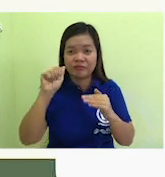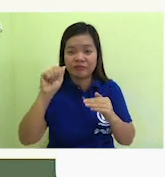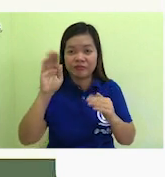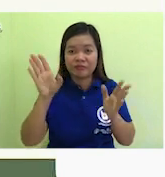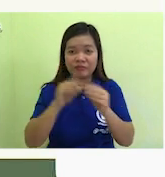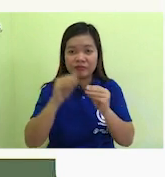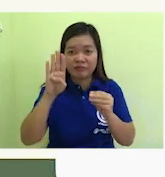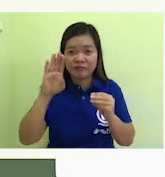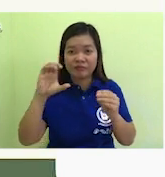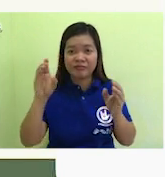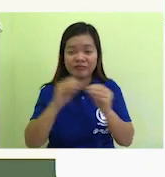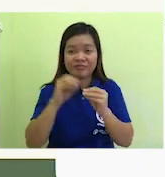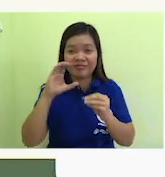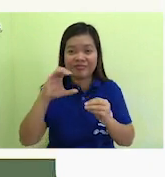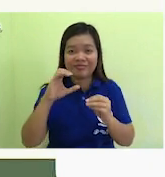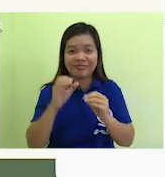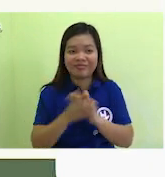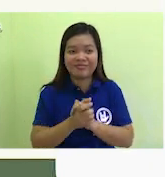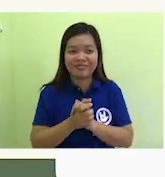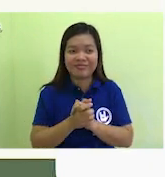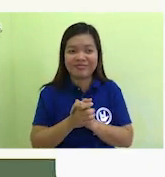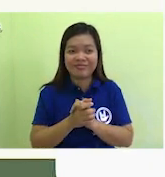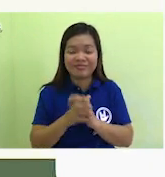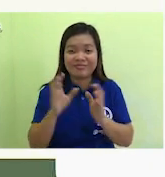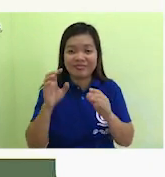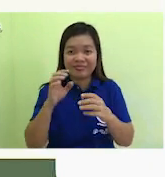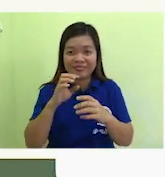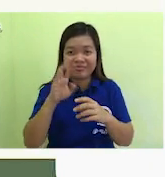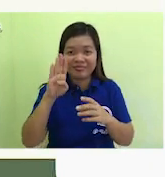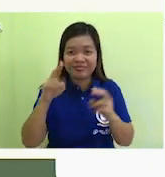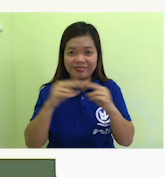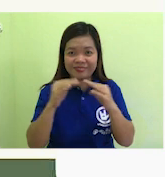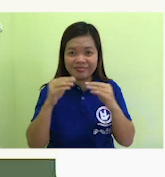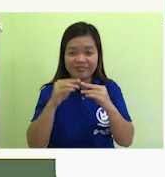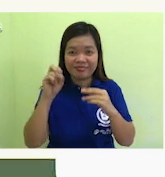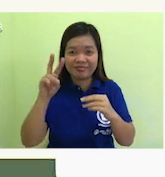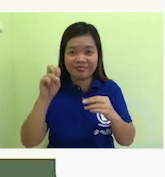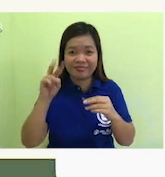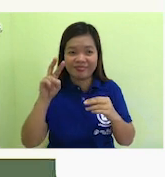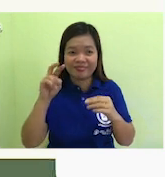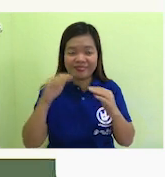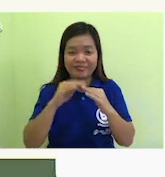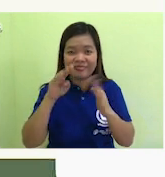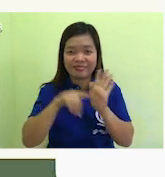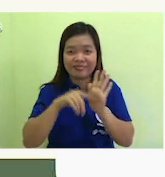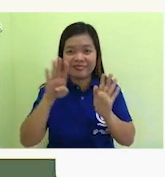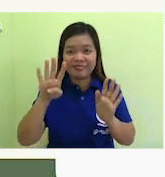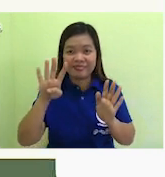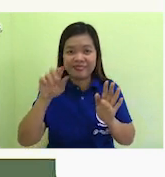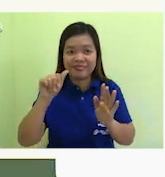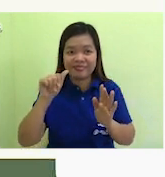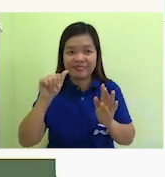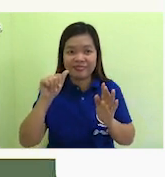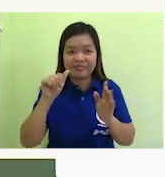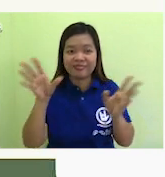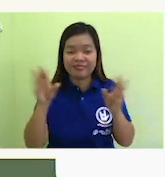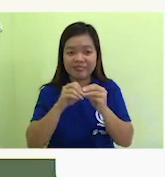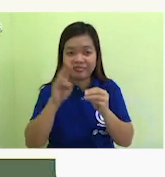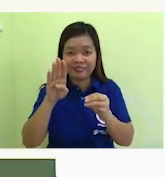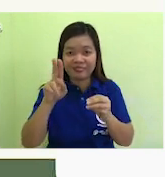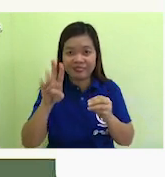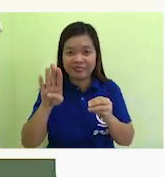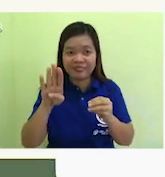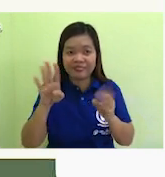a plus b plus c. To equation 3, 12 equals 4a